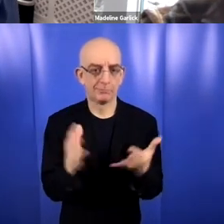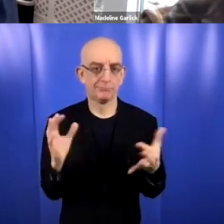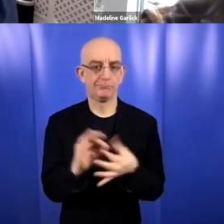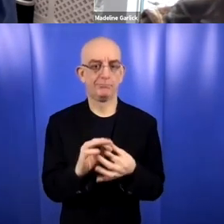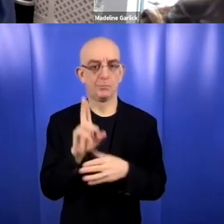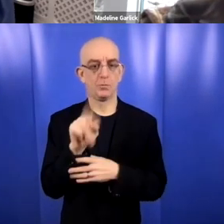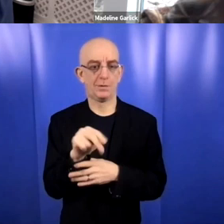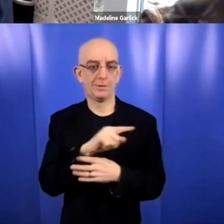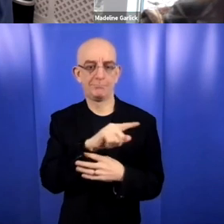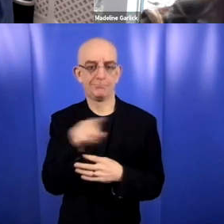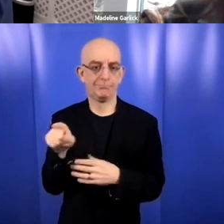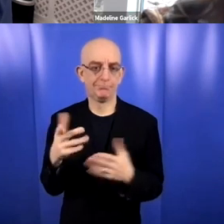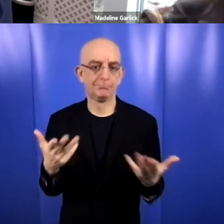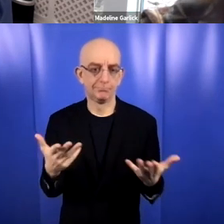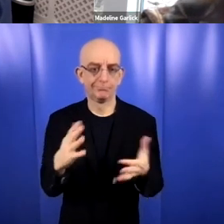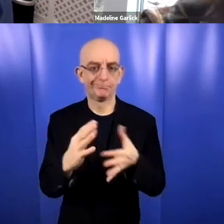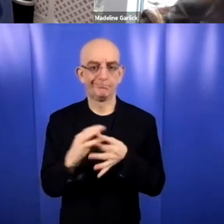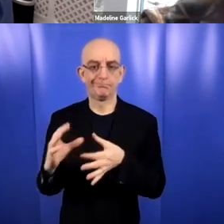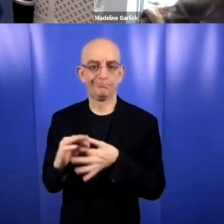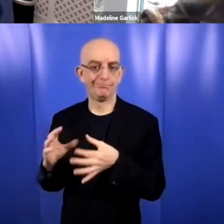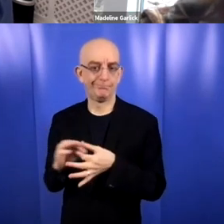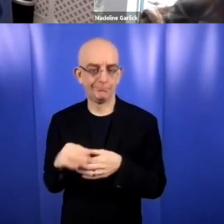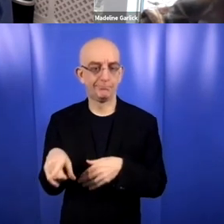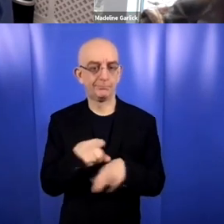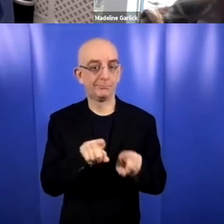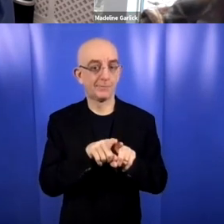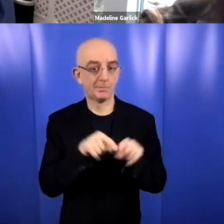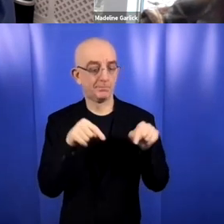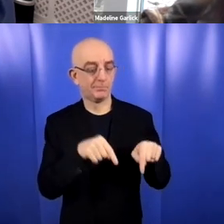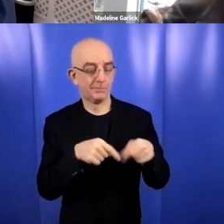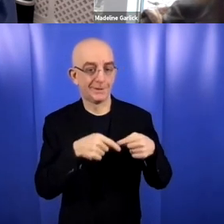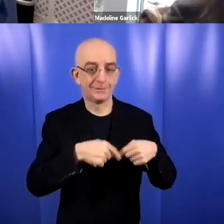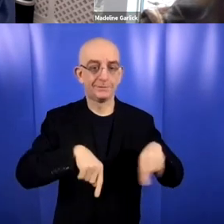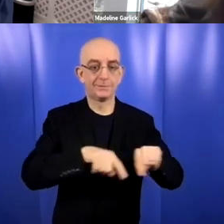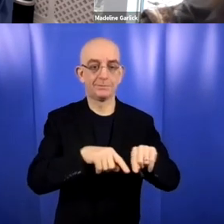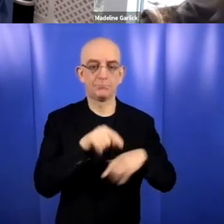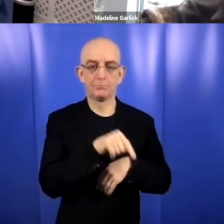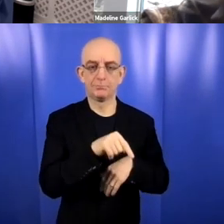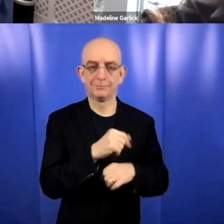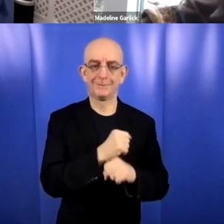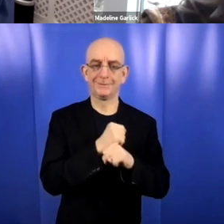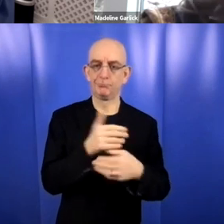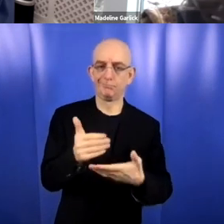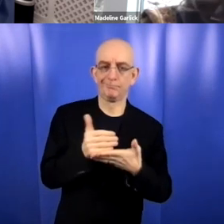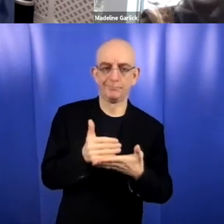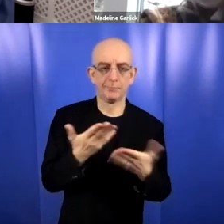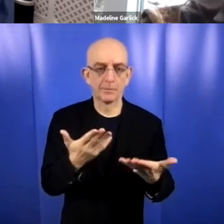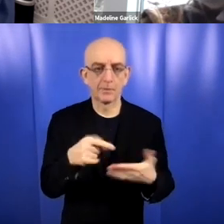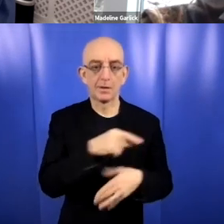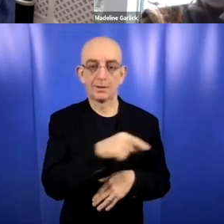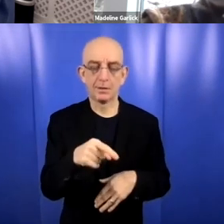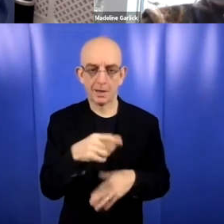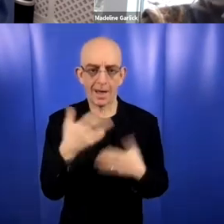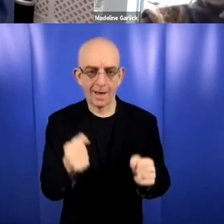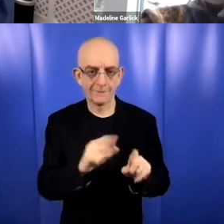rights violations most effectively if we can muster the will and the means to do so. In this commemorations